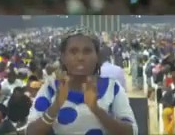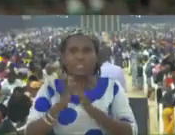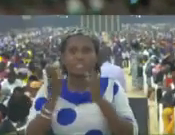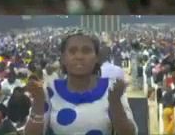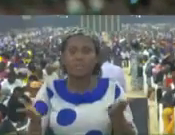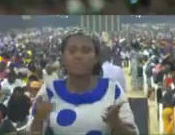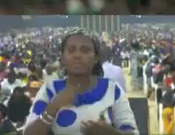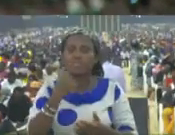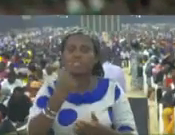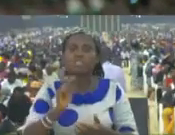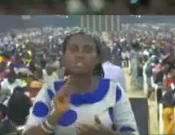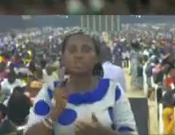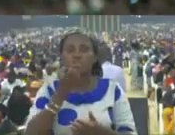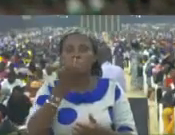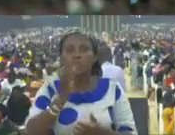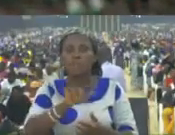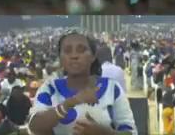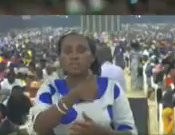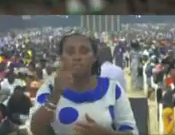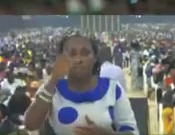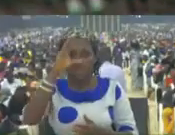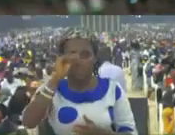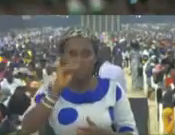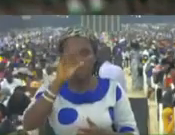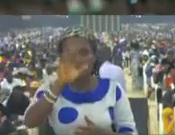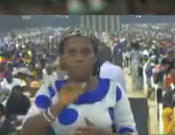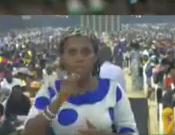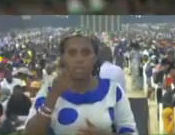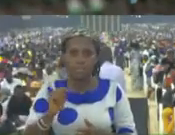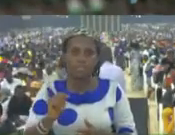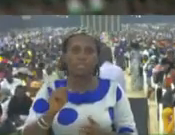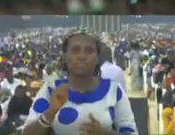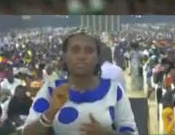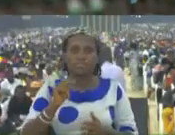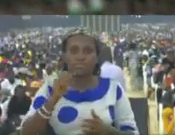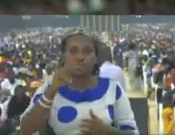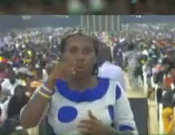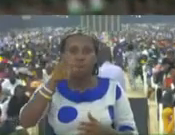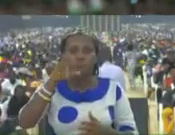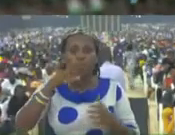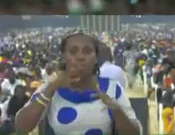another man by the pool of Bethesda. You know all these people.